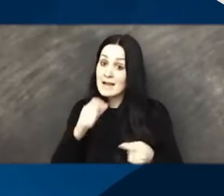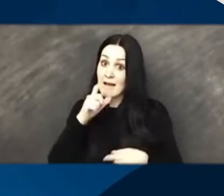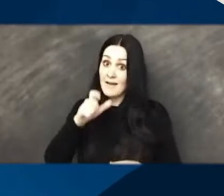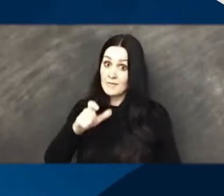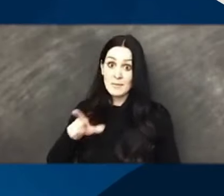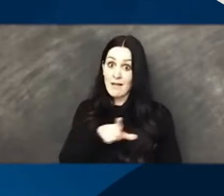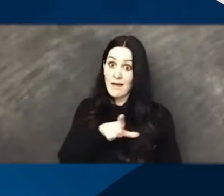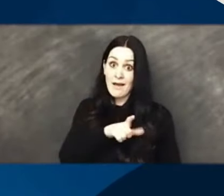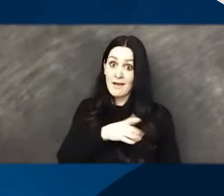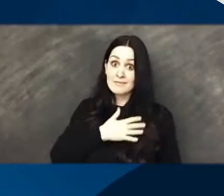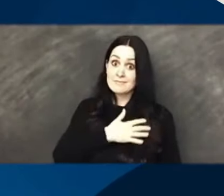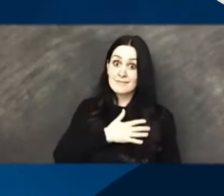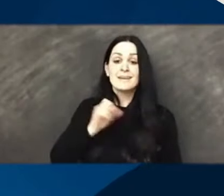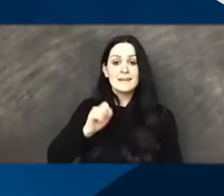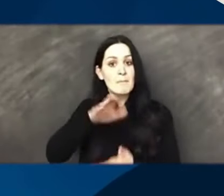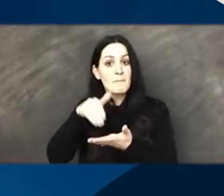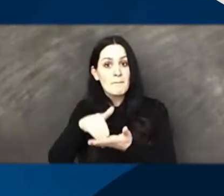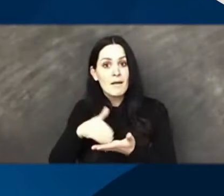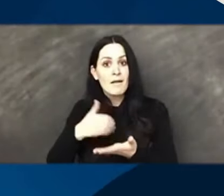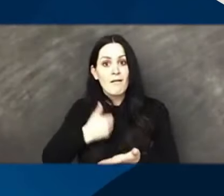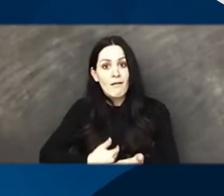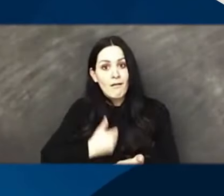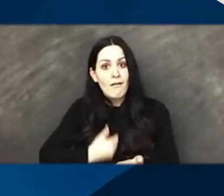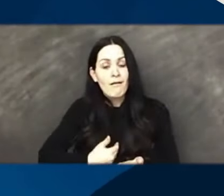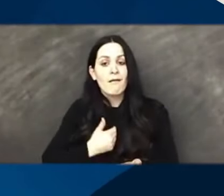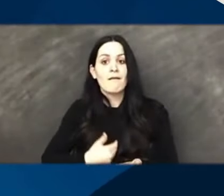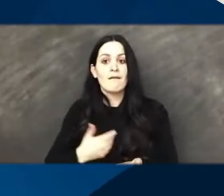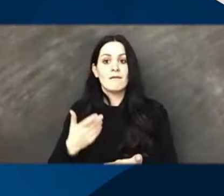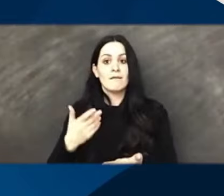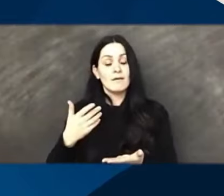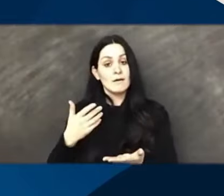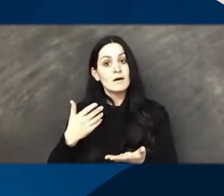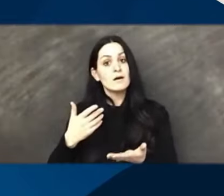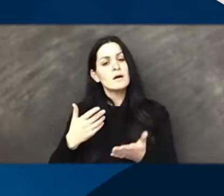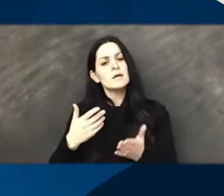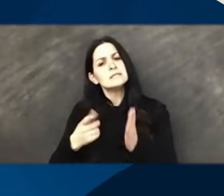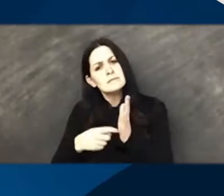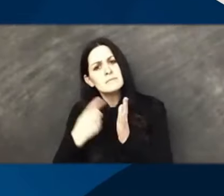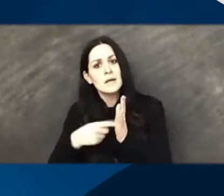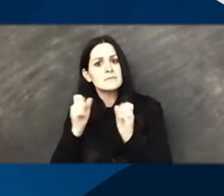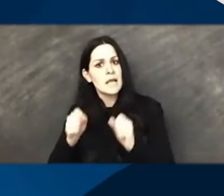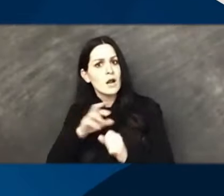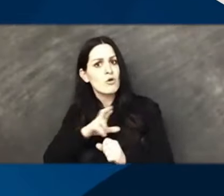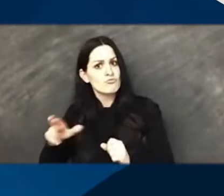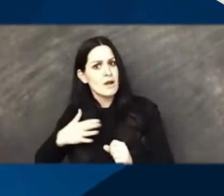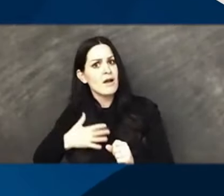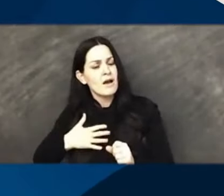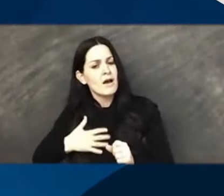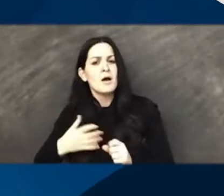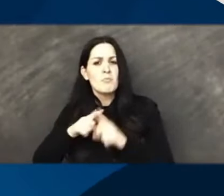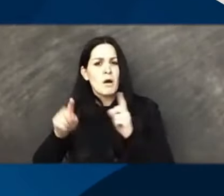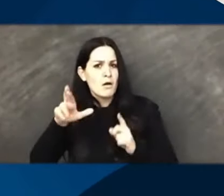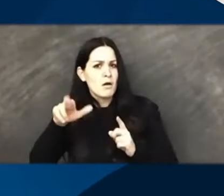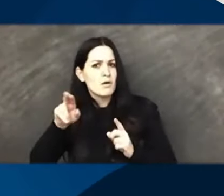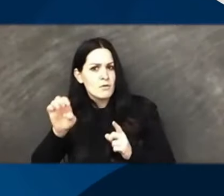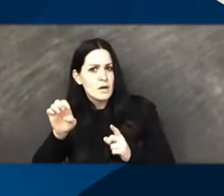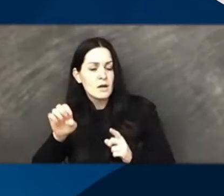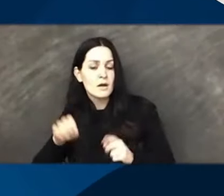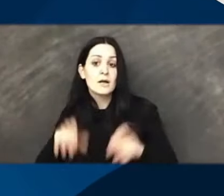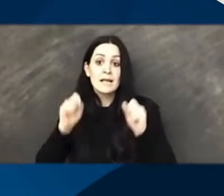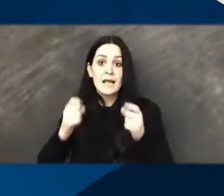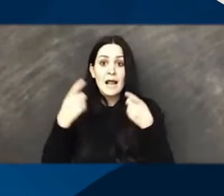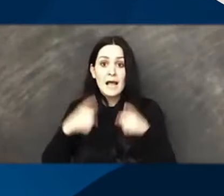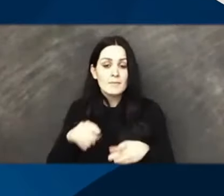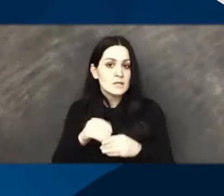chest. It can be in the middle of the chest. And unusually it can be in the right side of the chest, but it can happen. It can happen in the jaw or